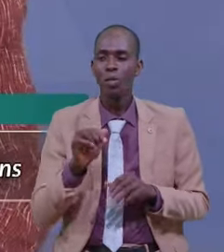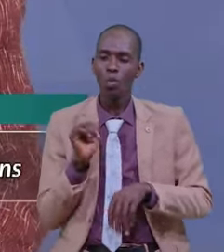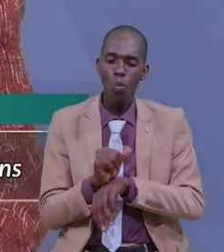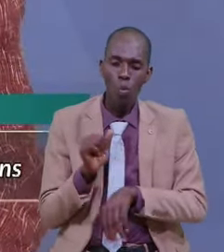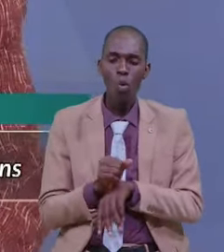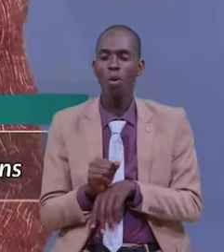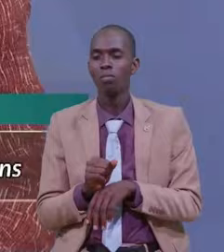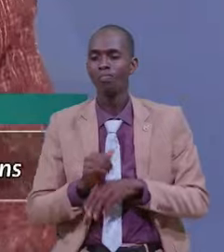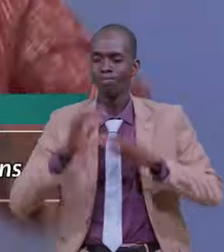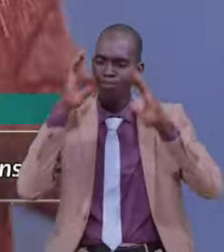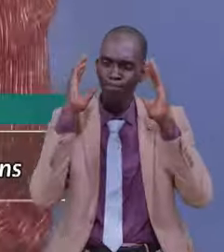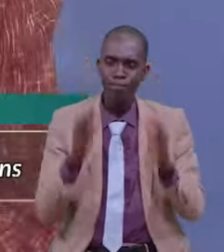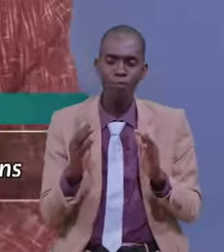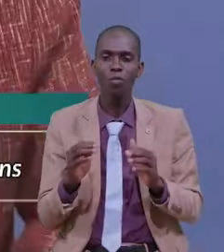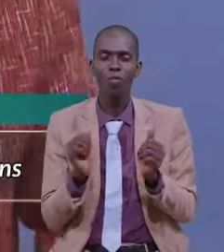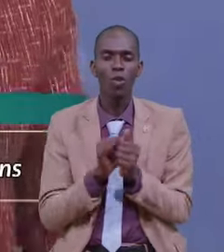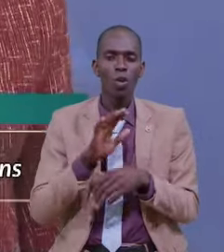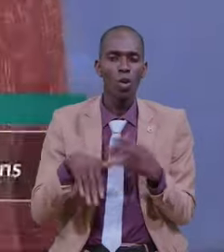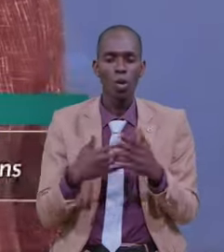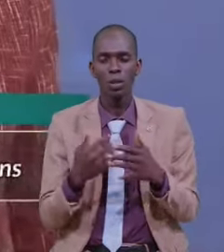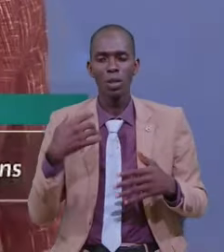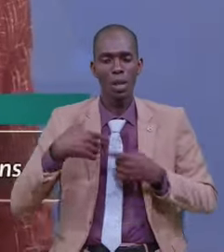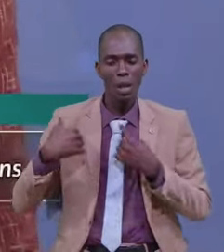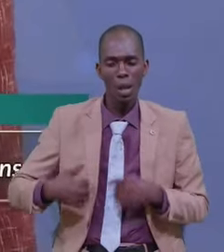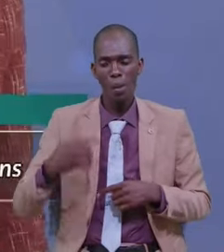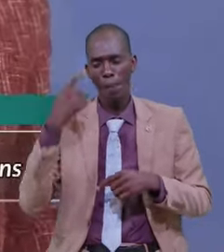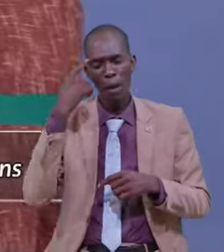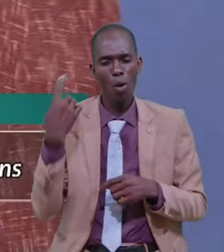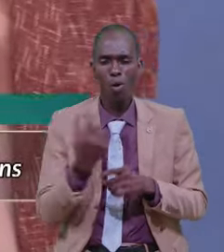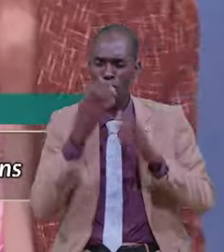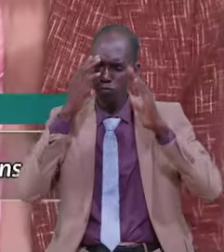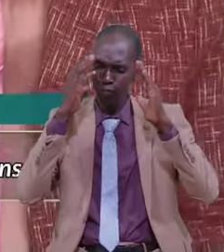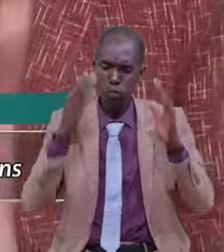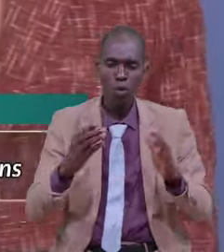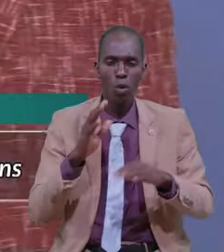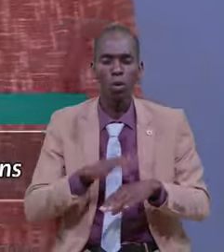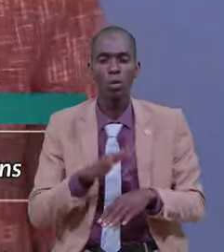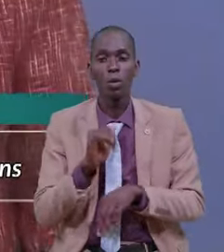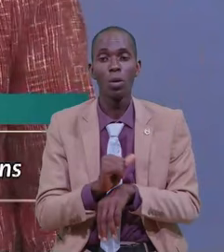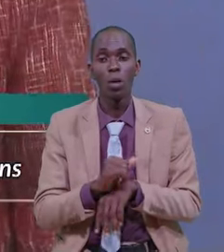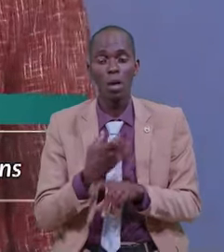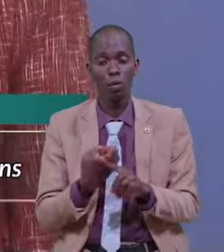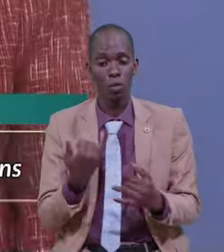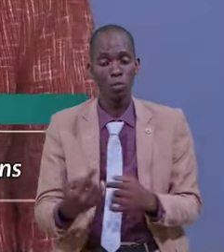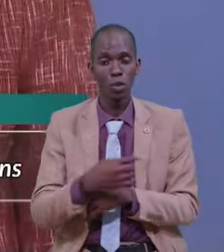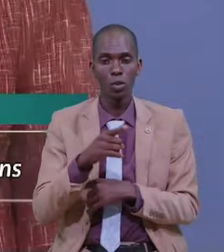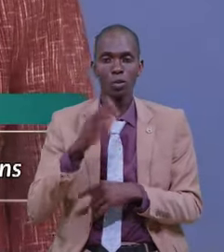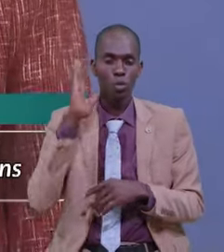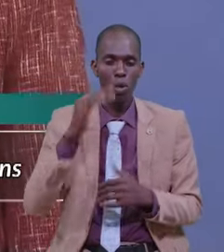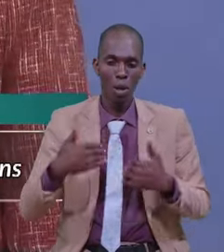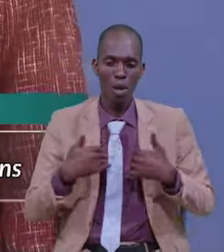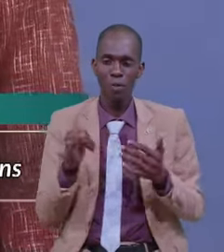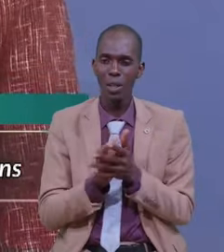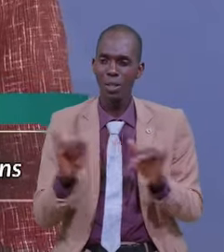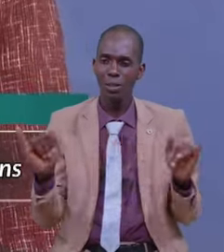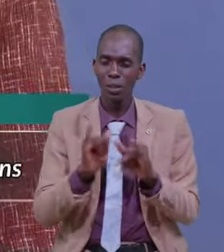everything he has to do. He puts everything there. And from today, you'll have conscientiousness.